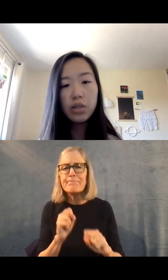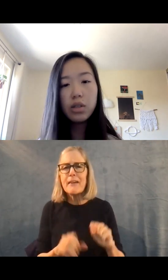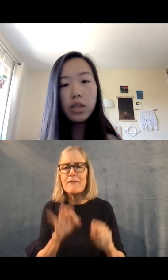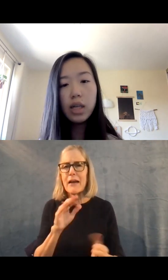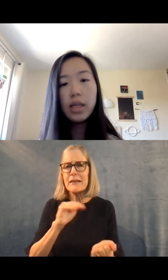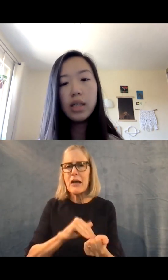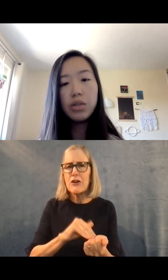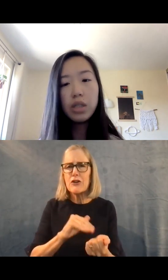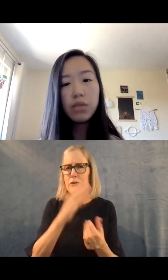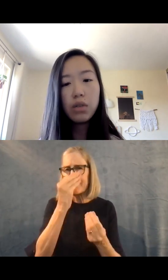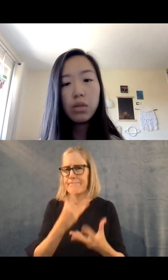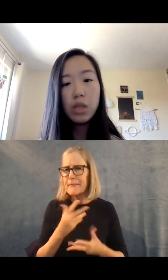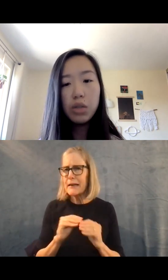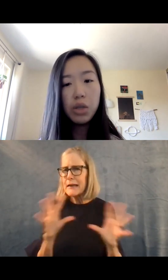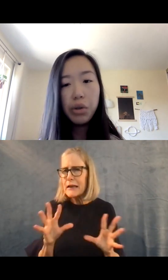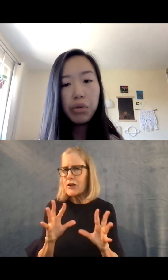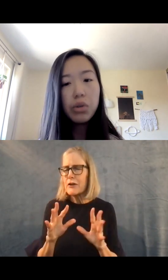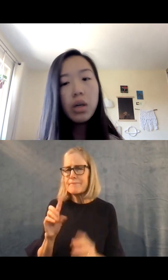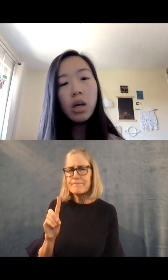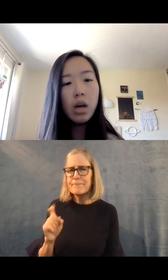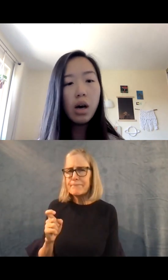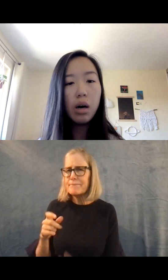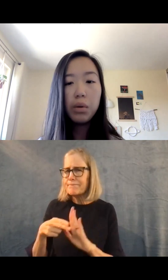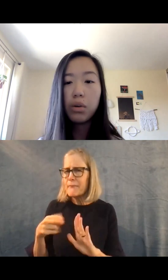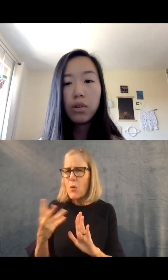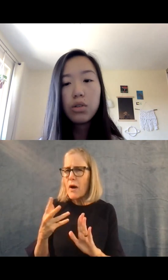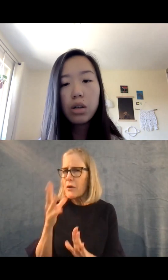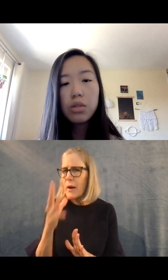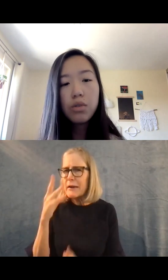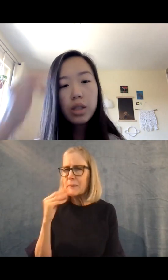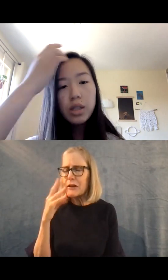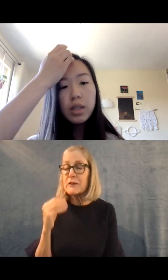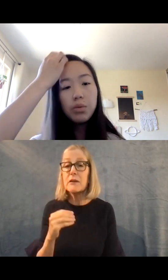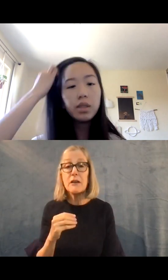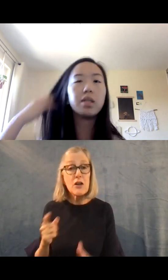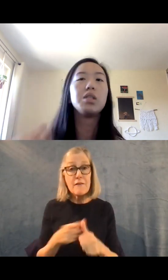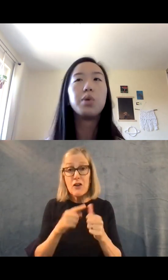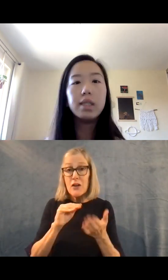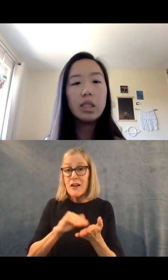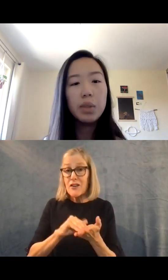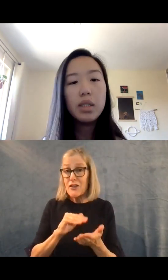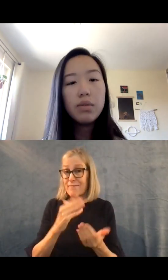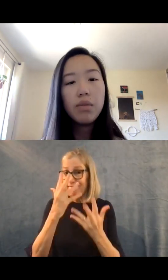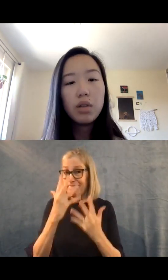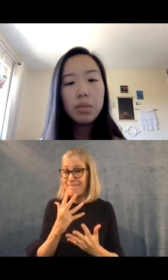clear answers and a diagnosis for what she was going through. Her first doctor, unfortunately, was actually quite dismissive of her